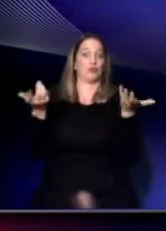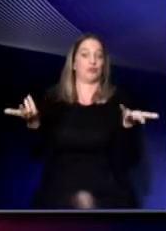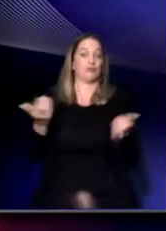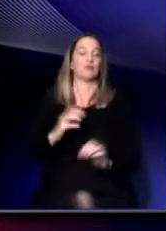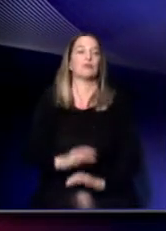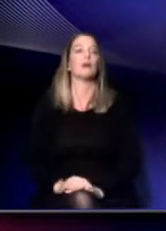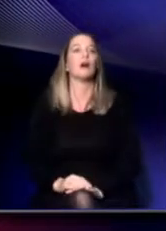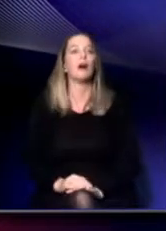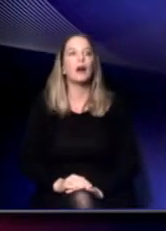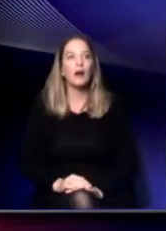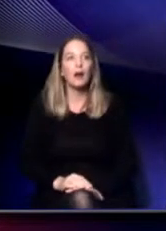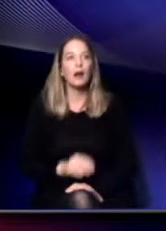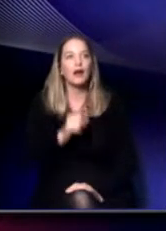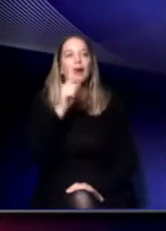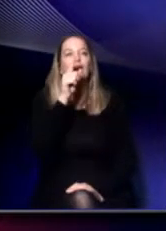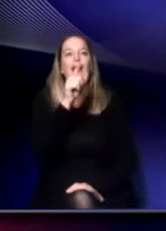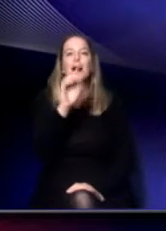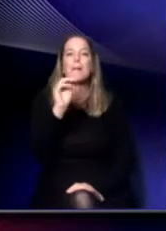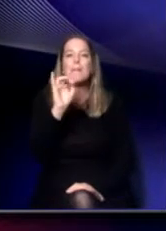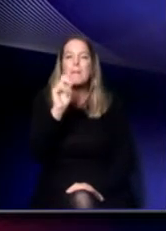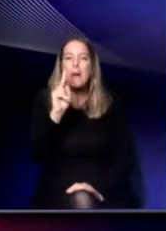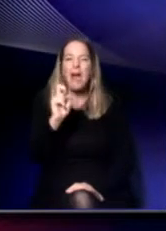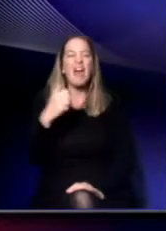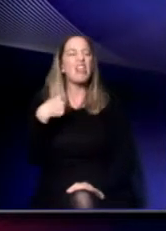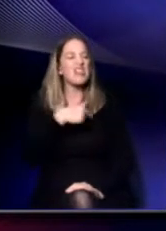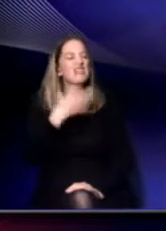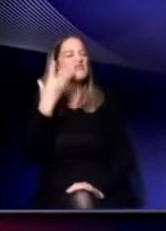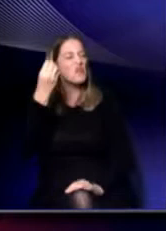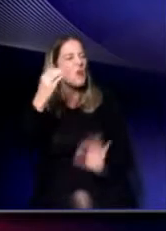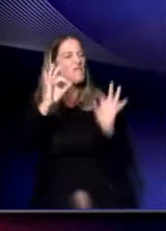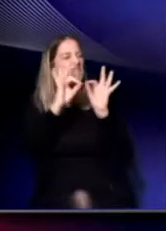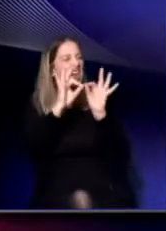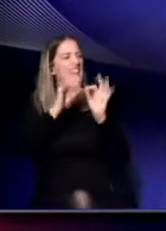Let's go to Flagstaff in the summer.